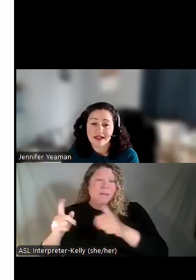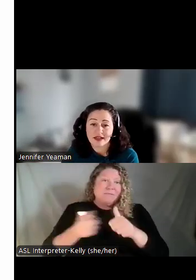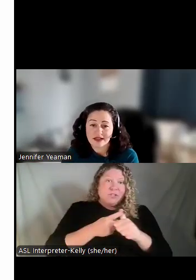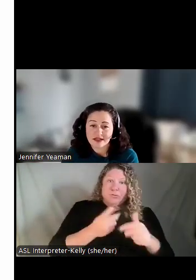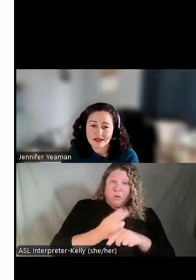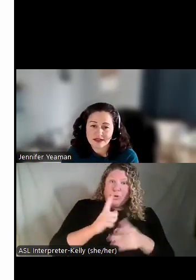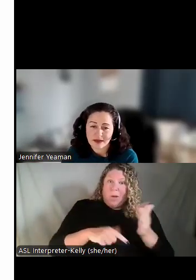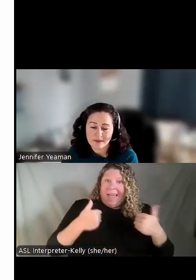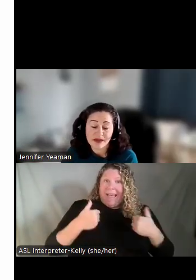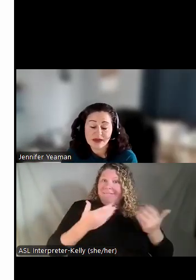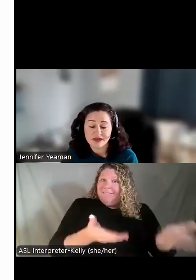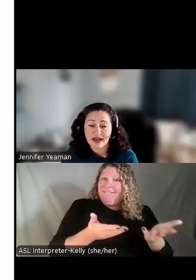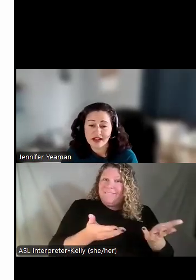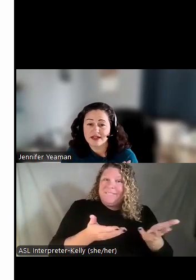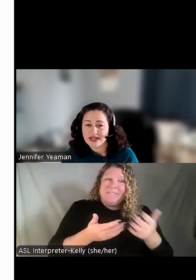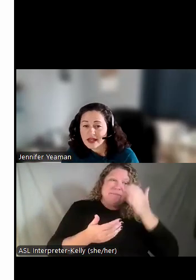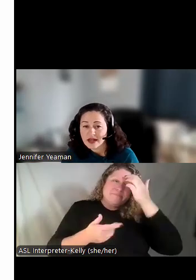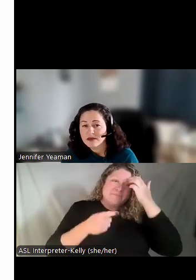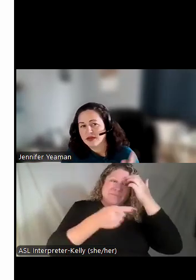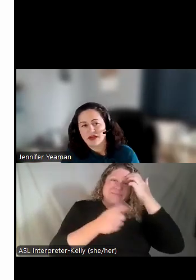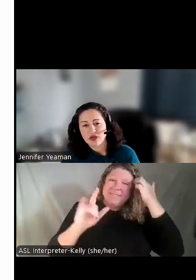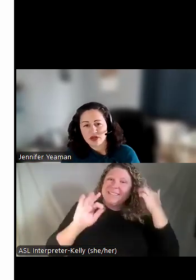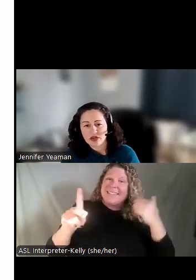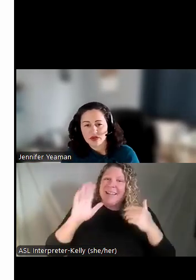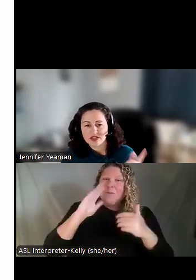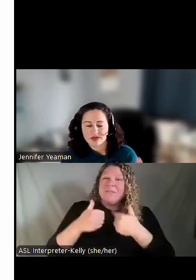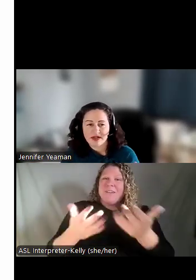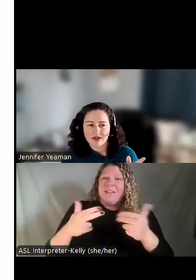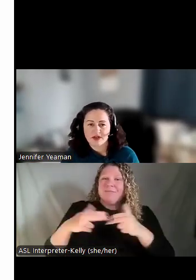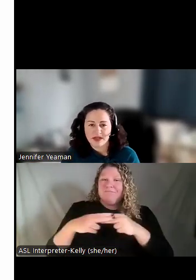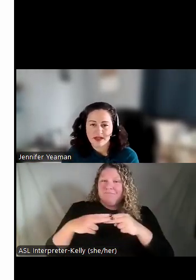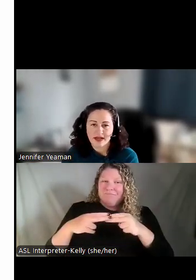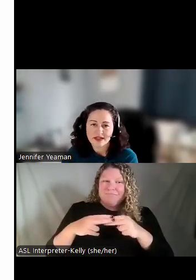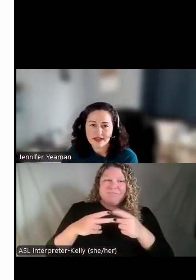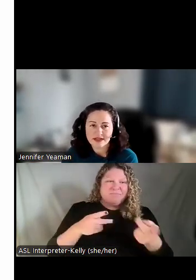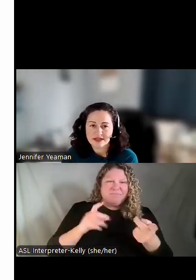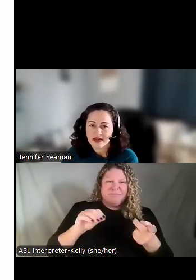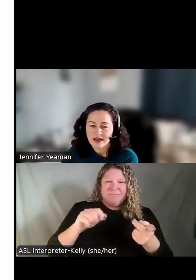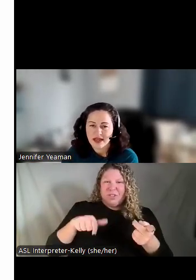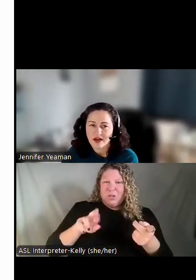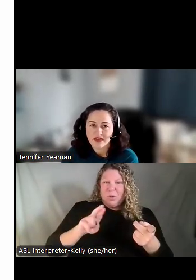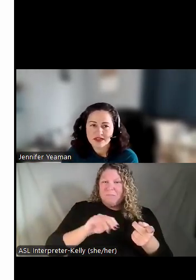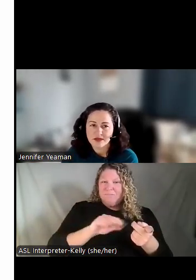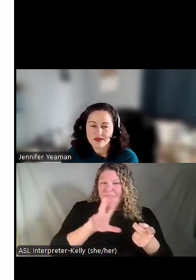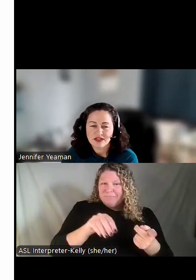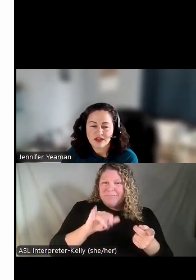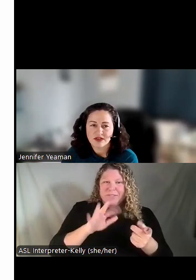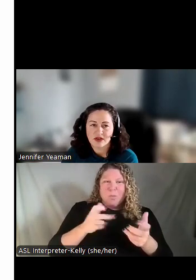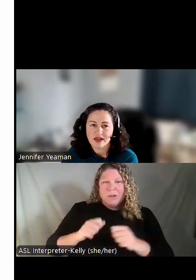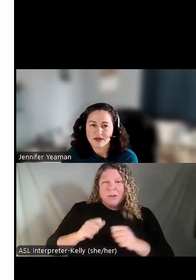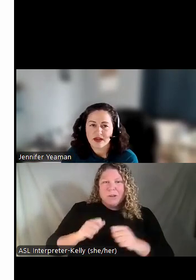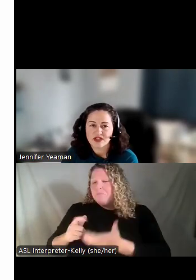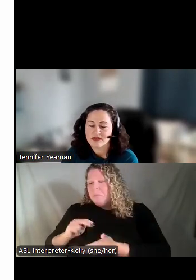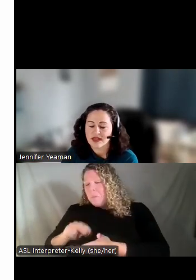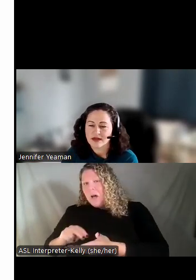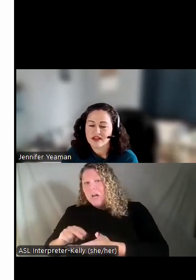again, this link is going to be provided in the deck. A QR code is provided for immediate access. And all this comes to,